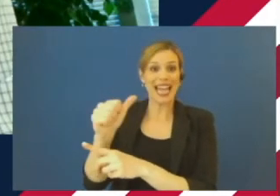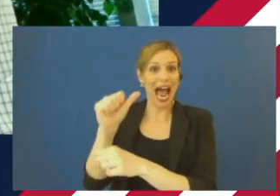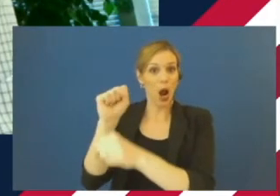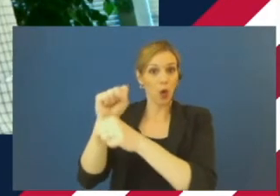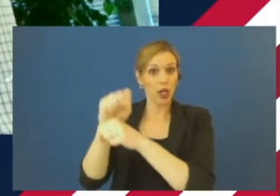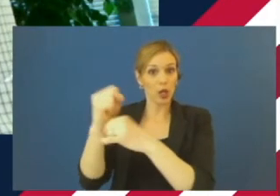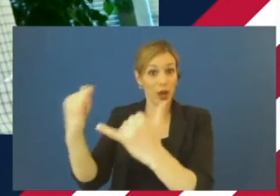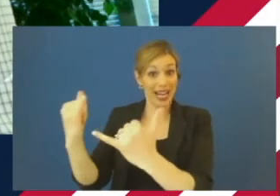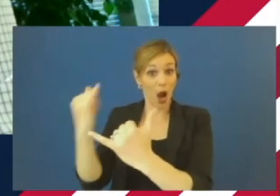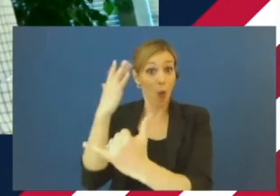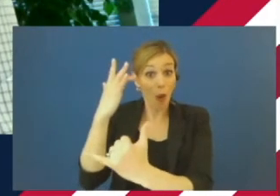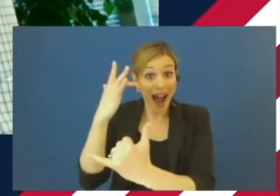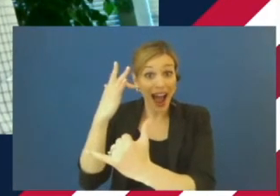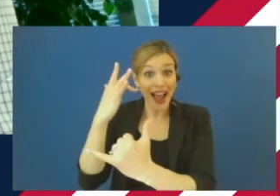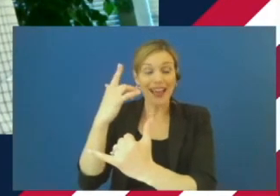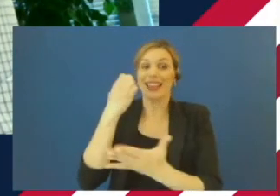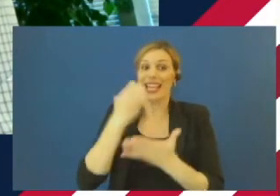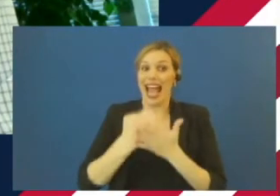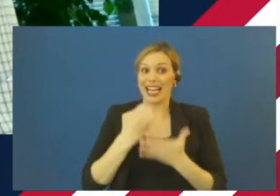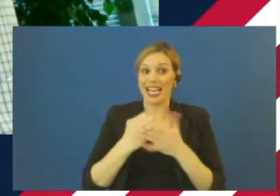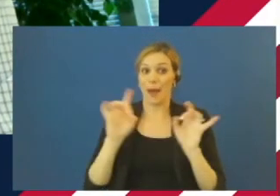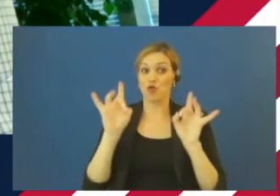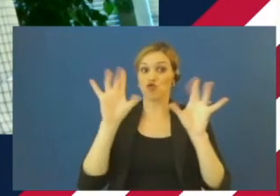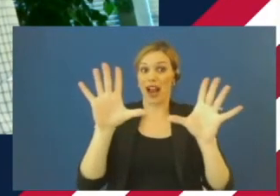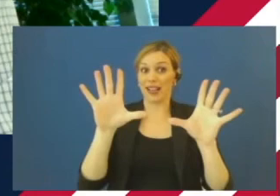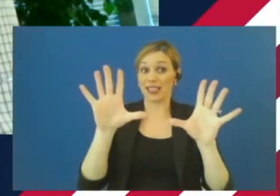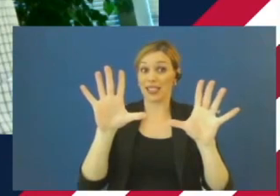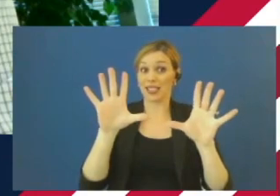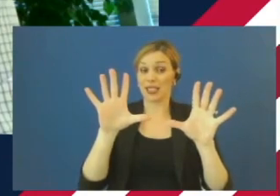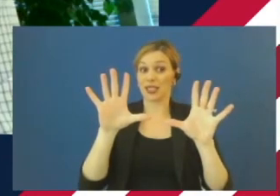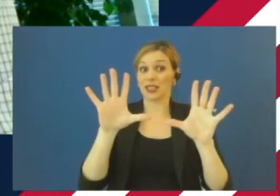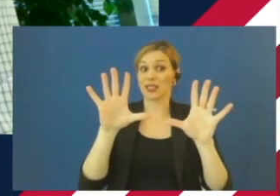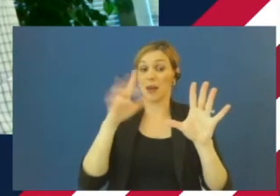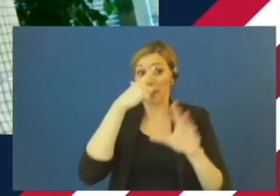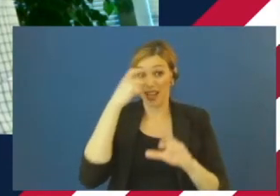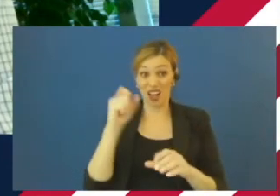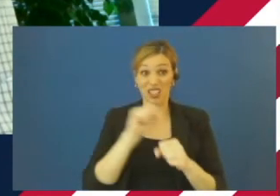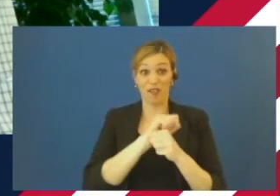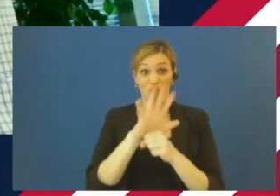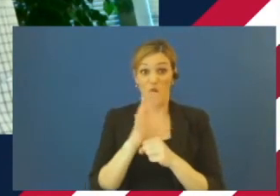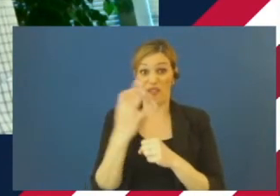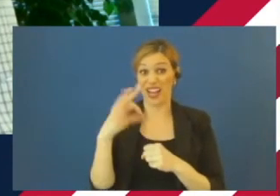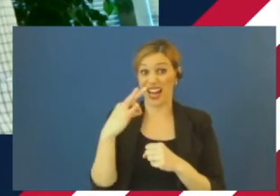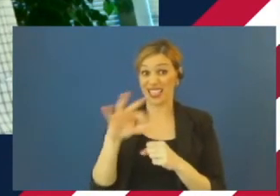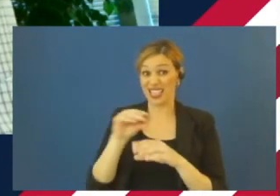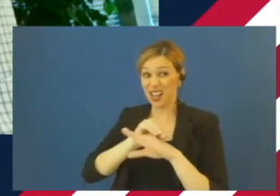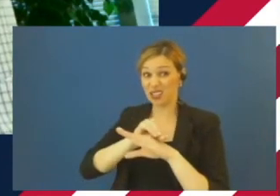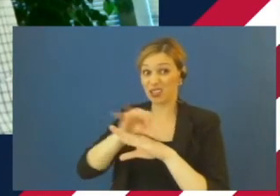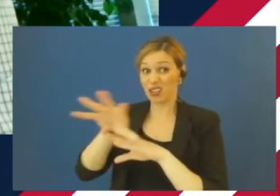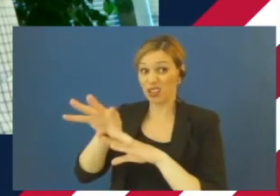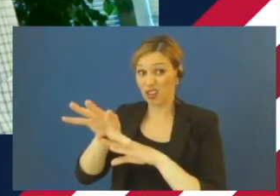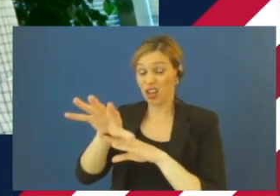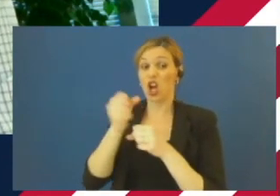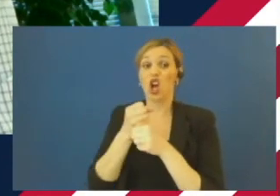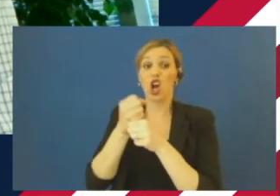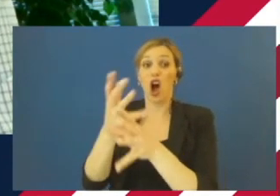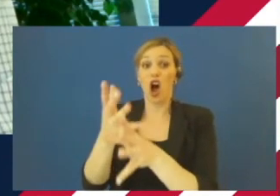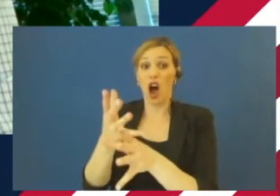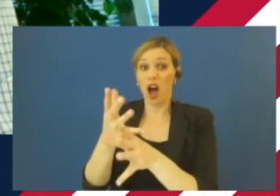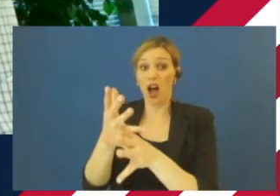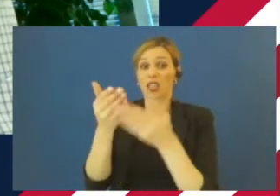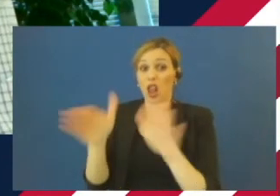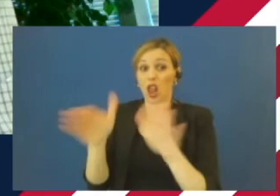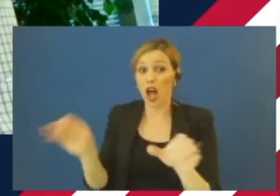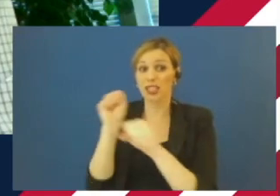through COVID-19 and the lack of response that our government has had. It is a pathway to future jobs. Creating